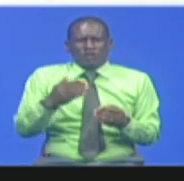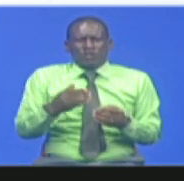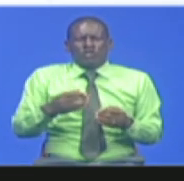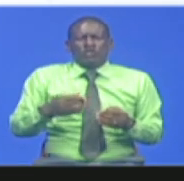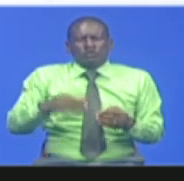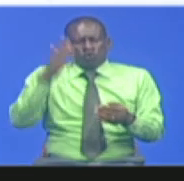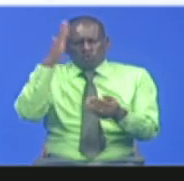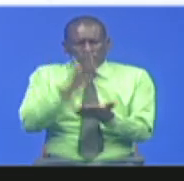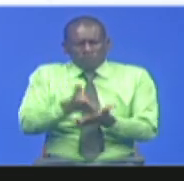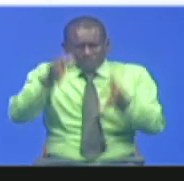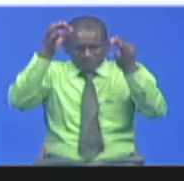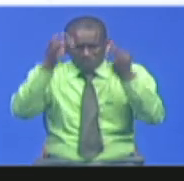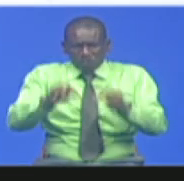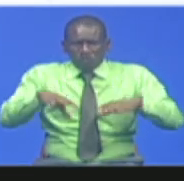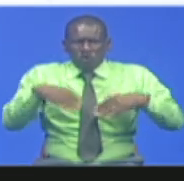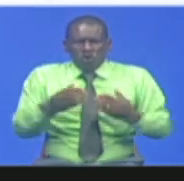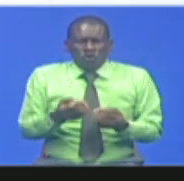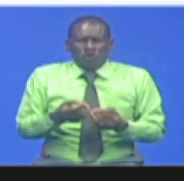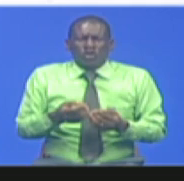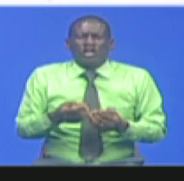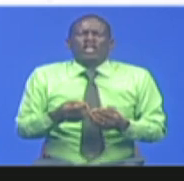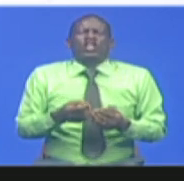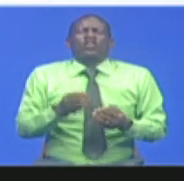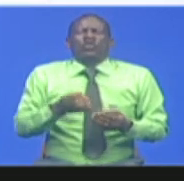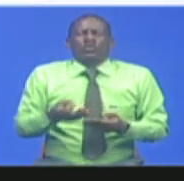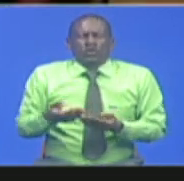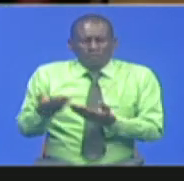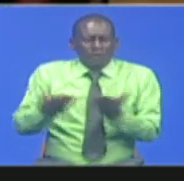this decision or reinstate the first-time governor.